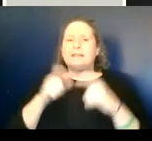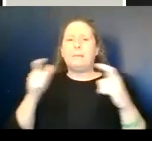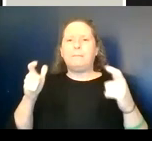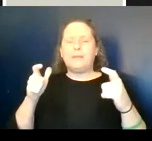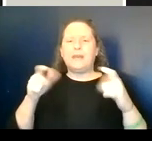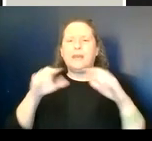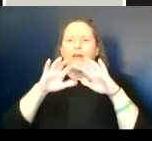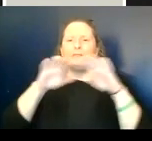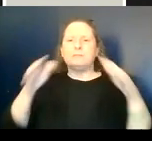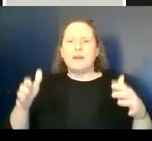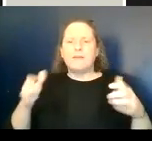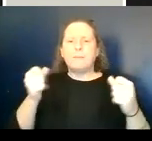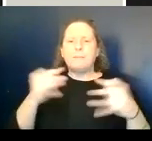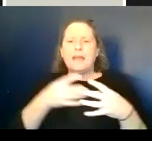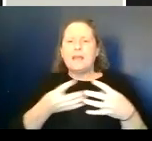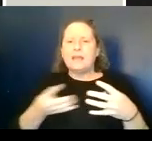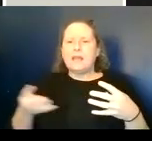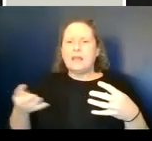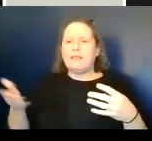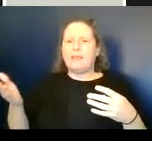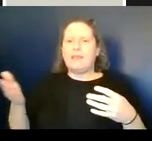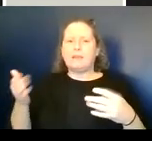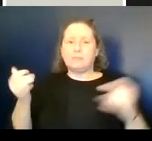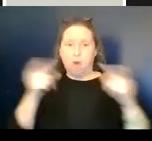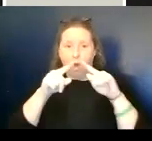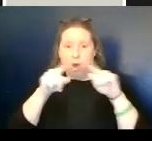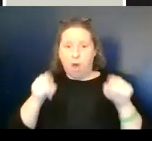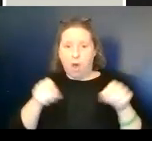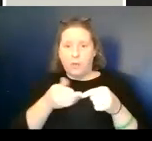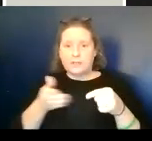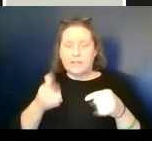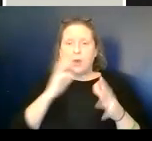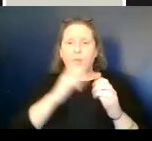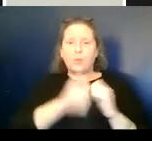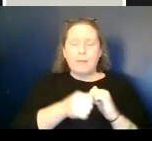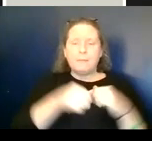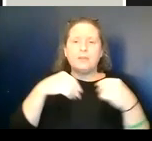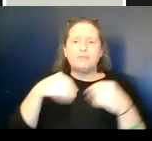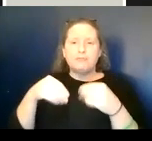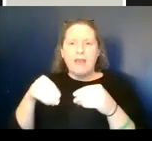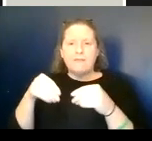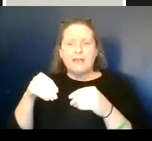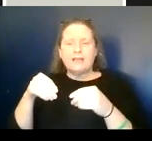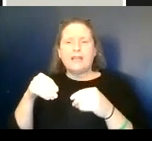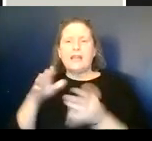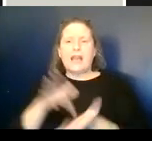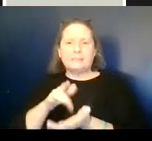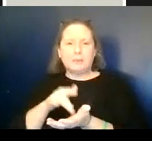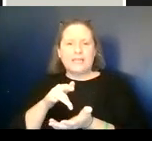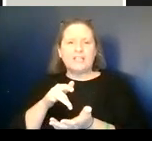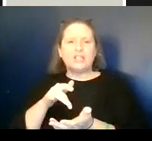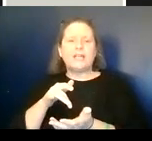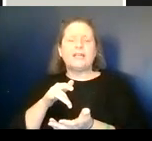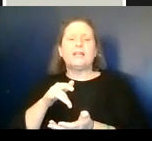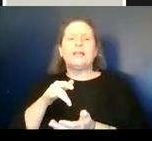sexual violence means all of the things that you see on your screen: rape, trafficking and exploitation, incest,